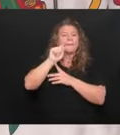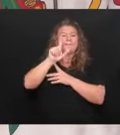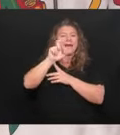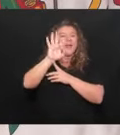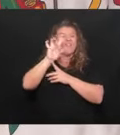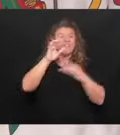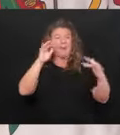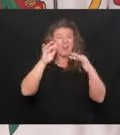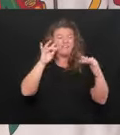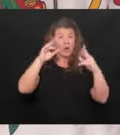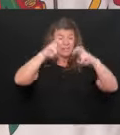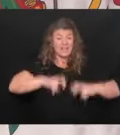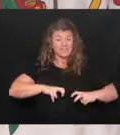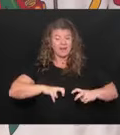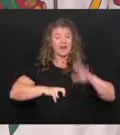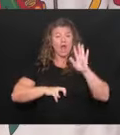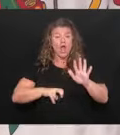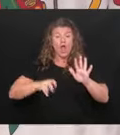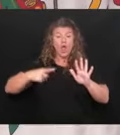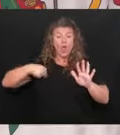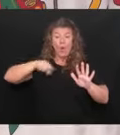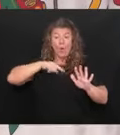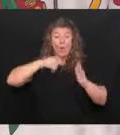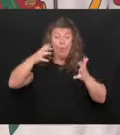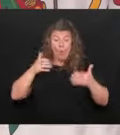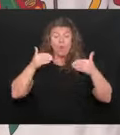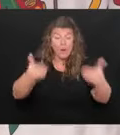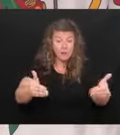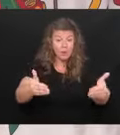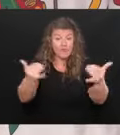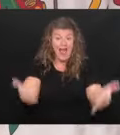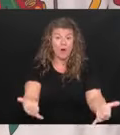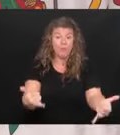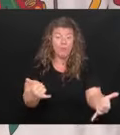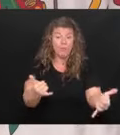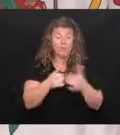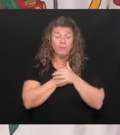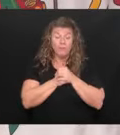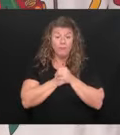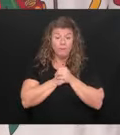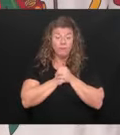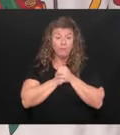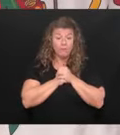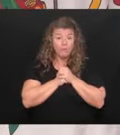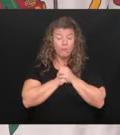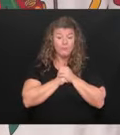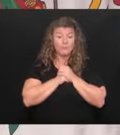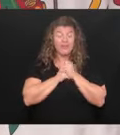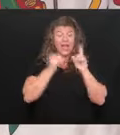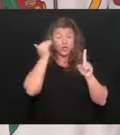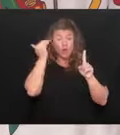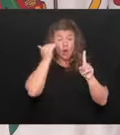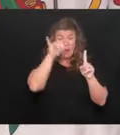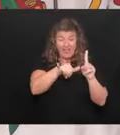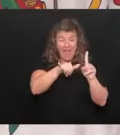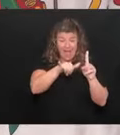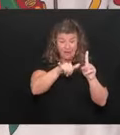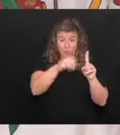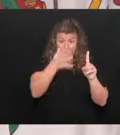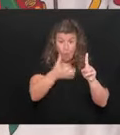We all pretty much decided we wanted to move, and we want to move right now. And from that,